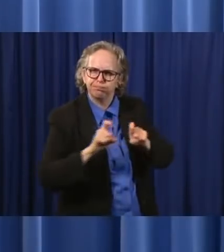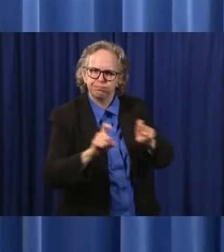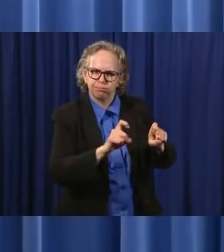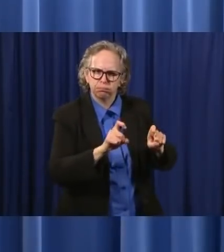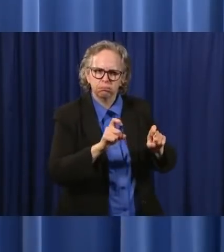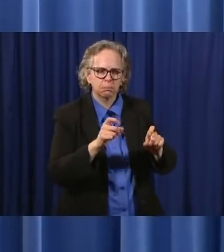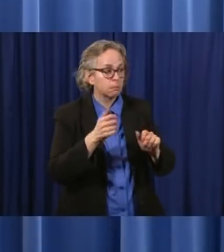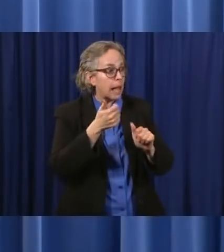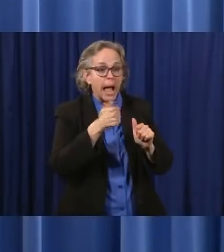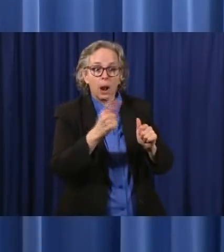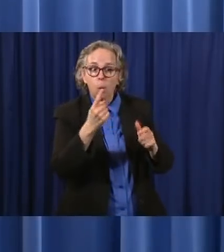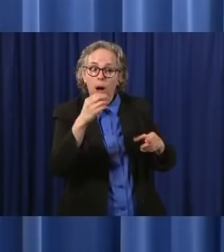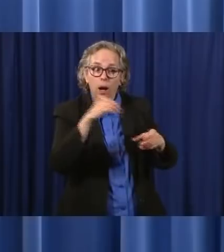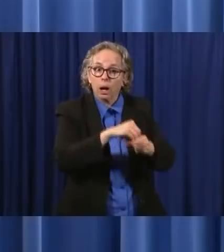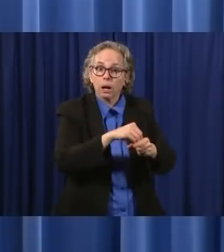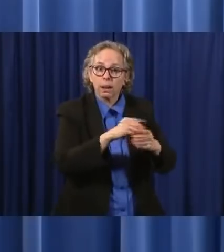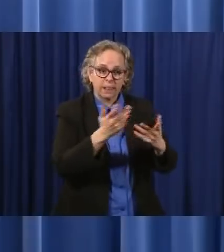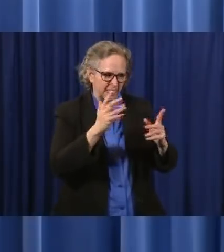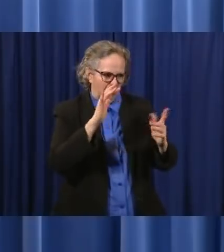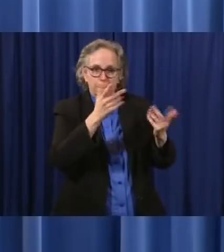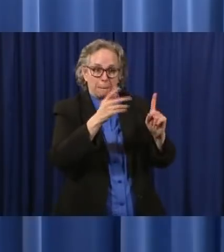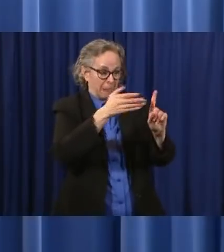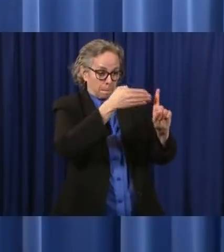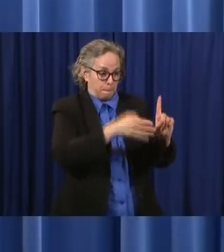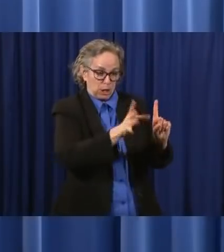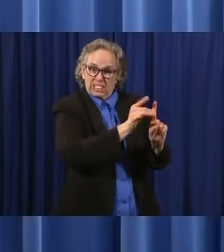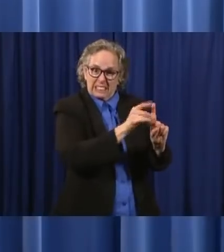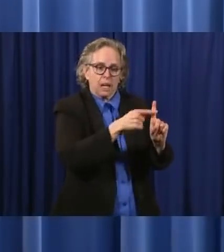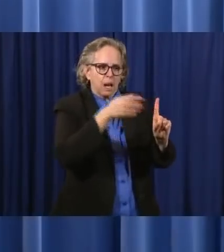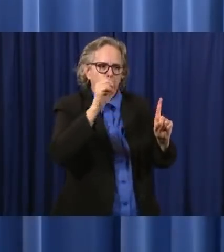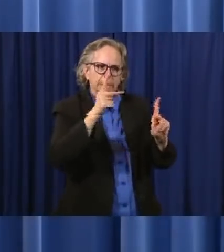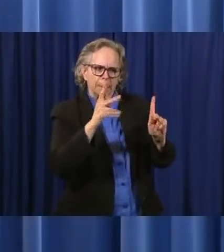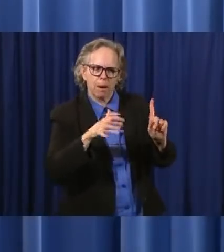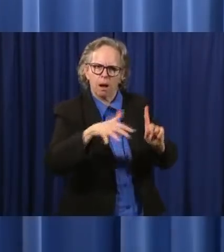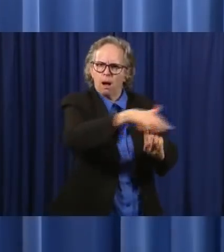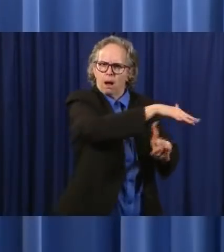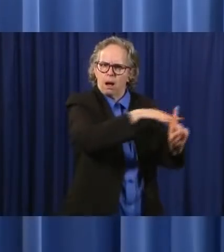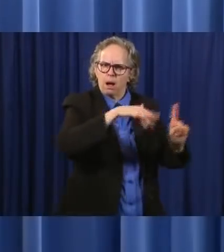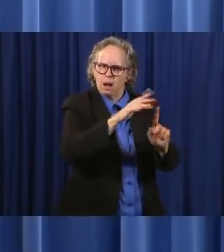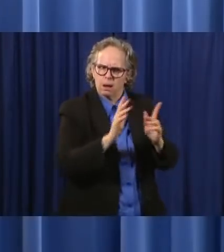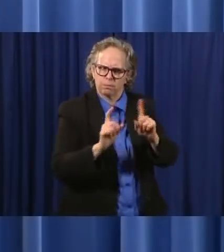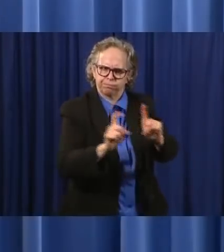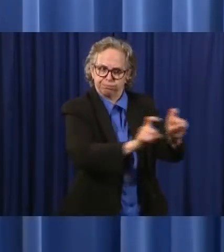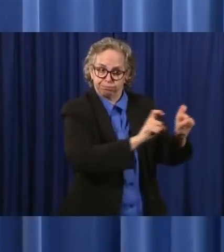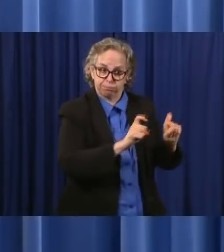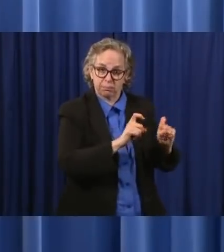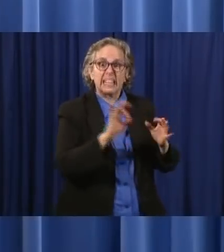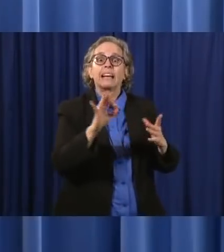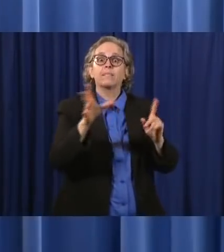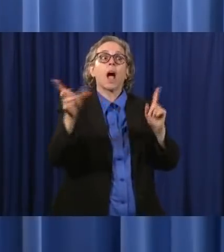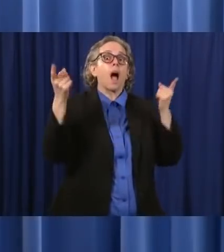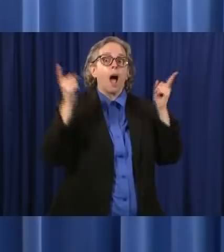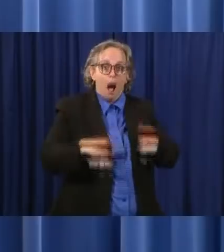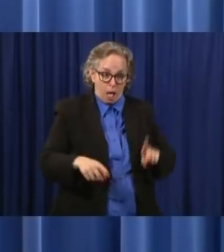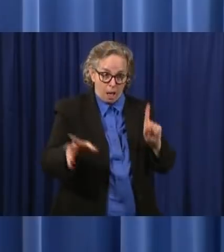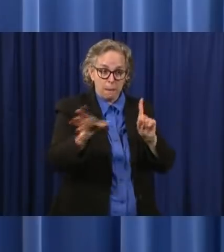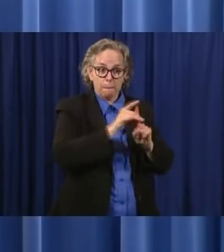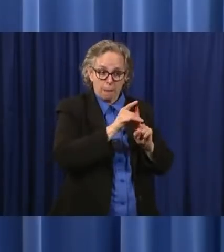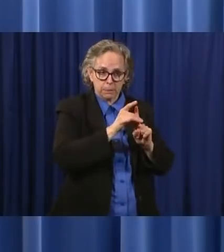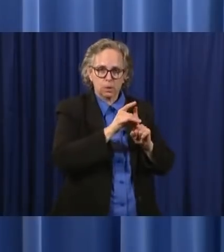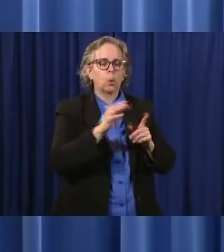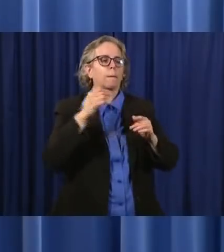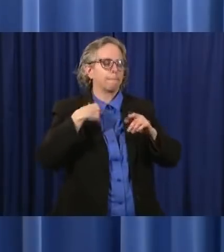had contact with that particular individual. That person needs to be tested, and then if that person is positive, then you would go out and test anybody else that that